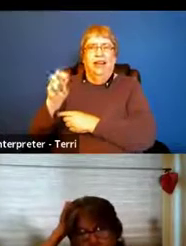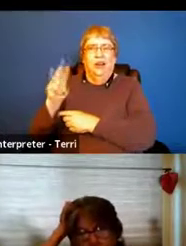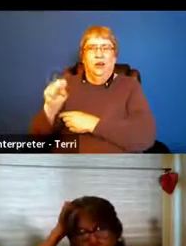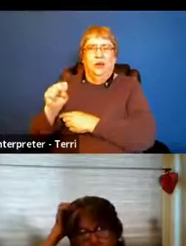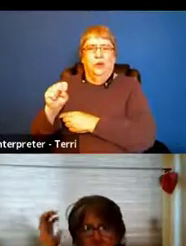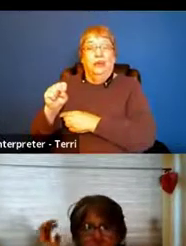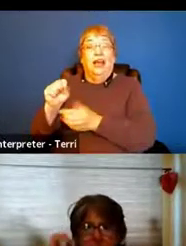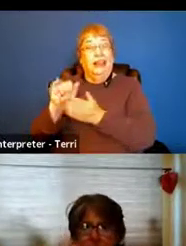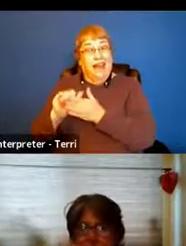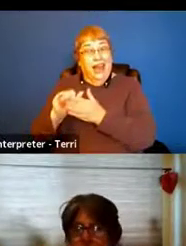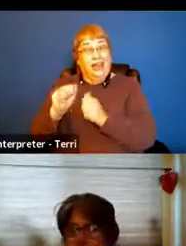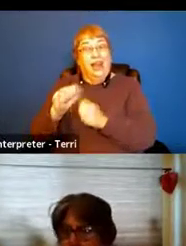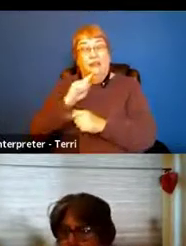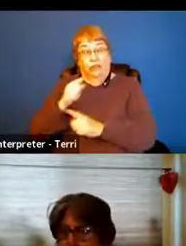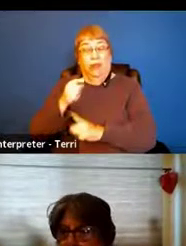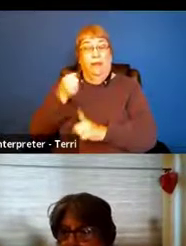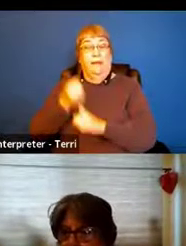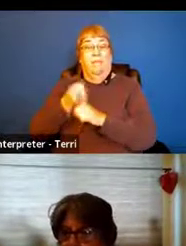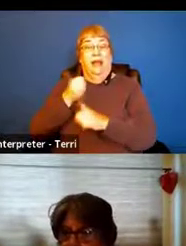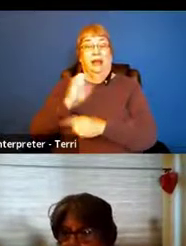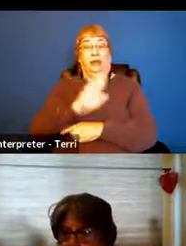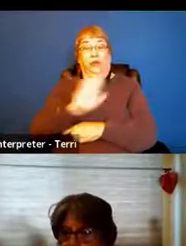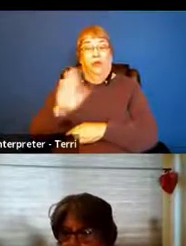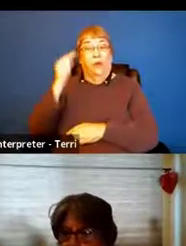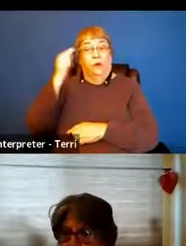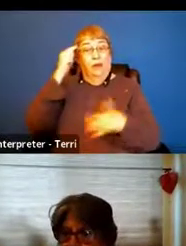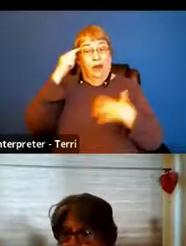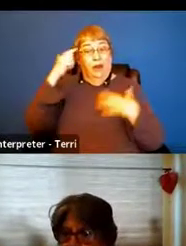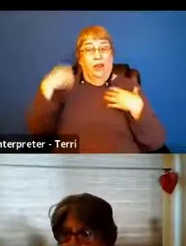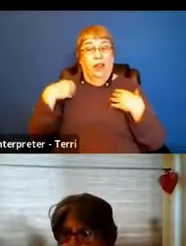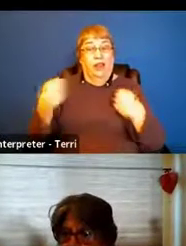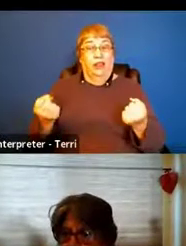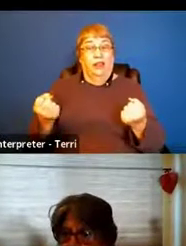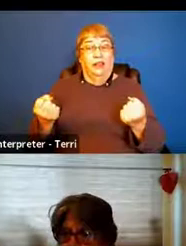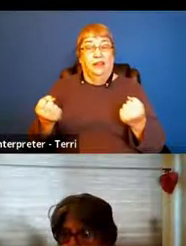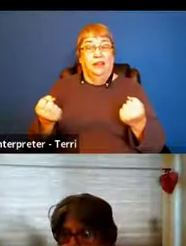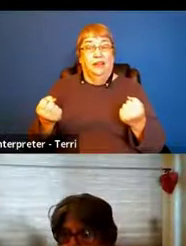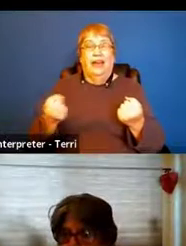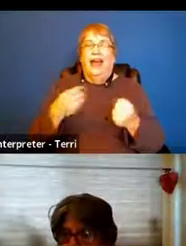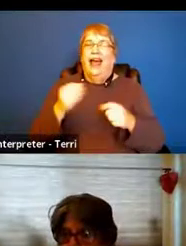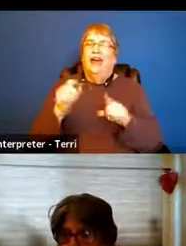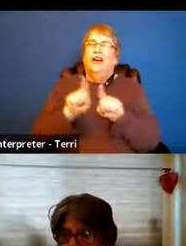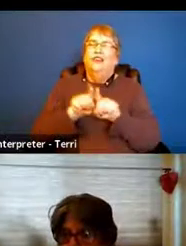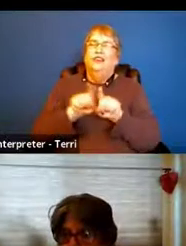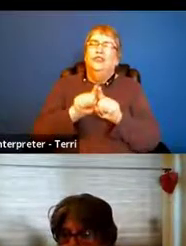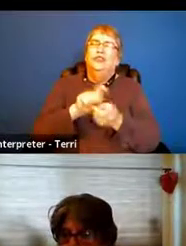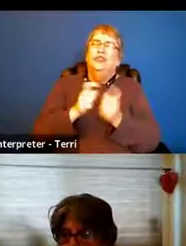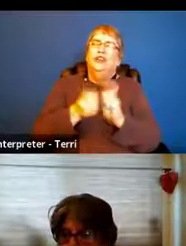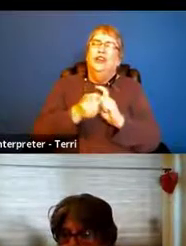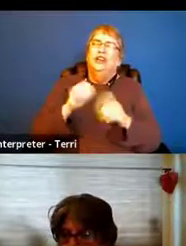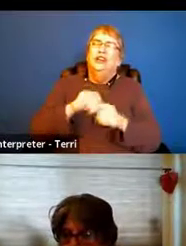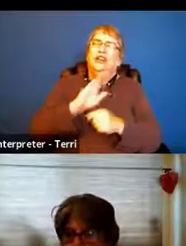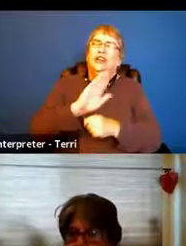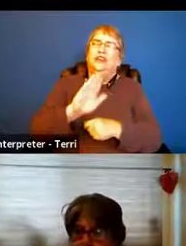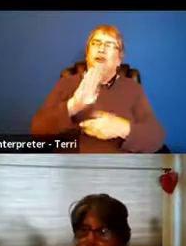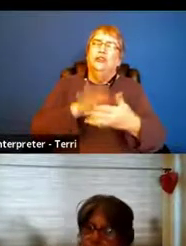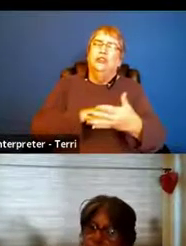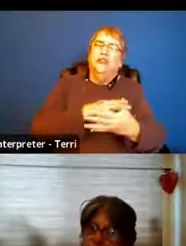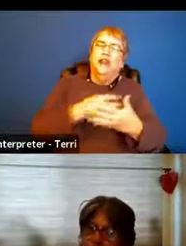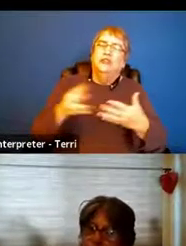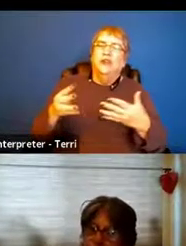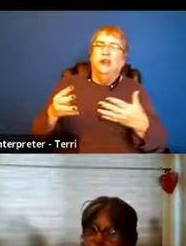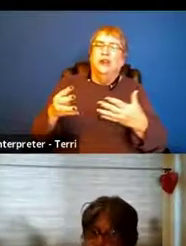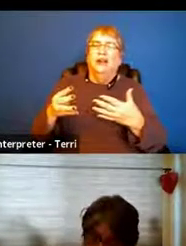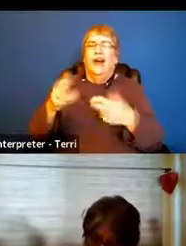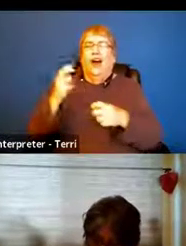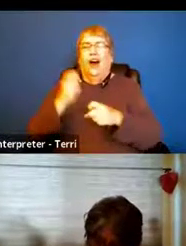can have significant impacts on mental health. Not to mention just the changes in routine and impact on things like sleep with more screen time and